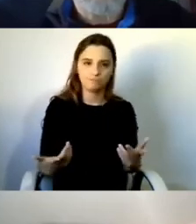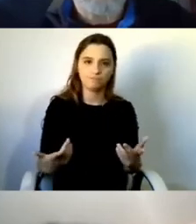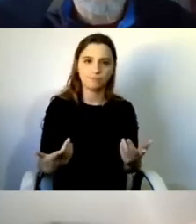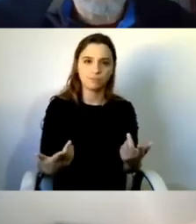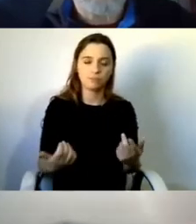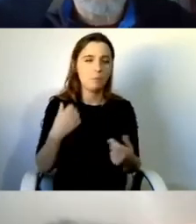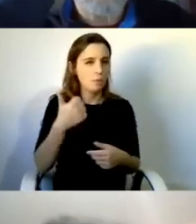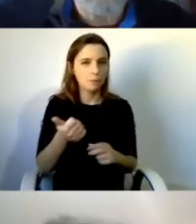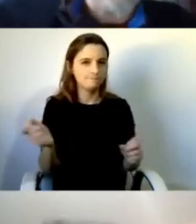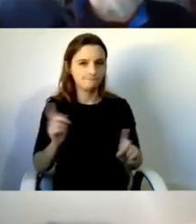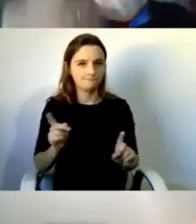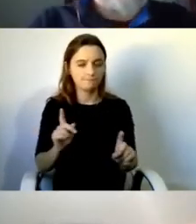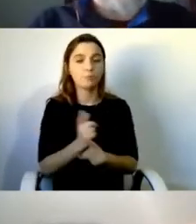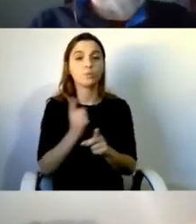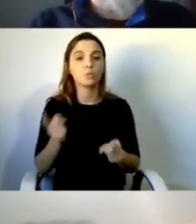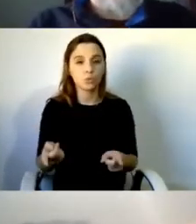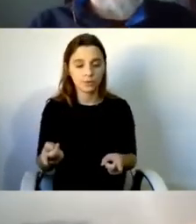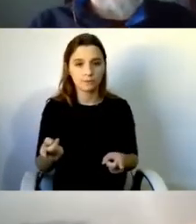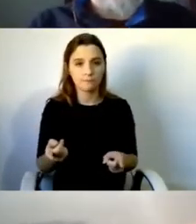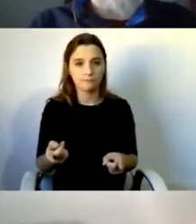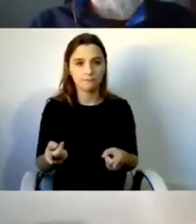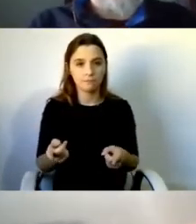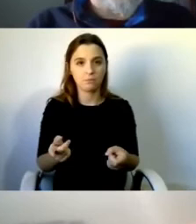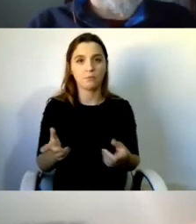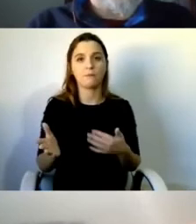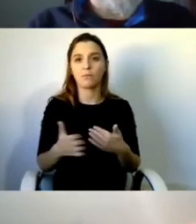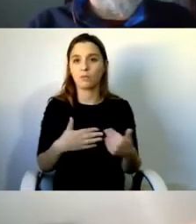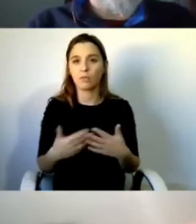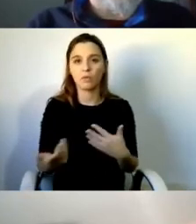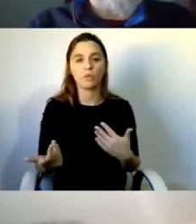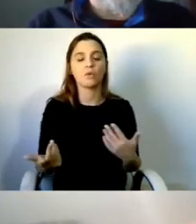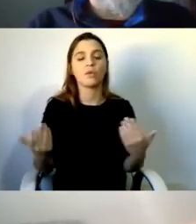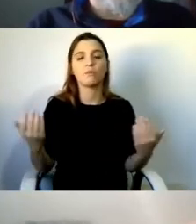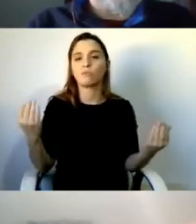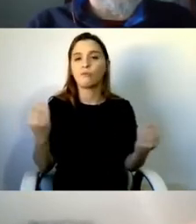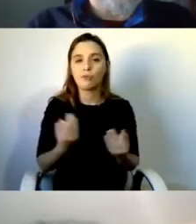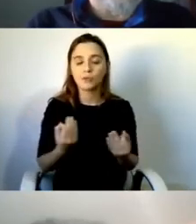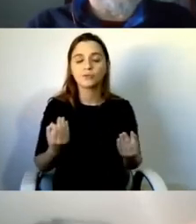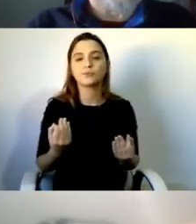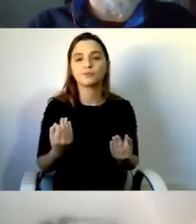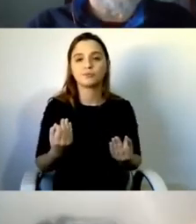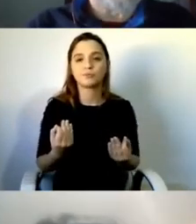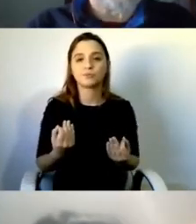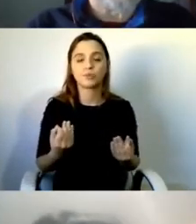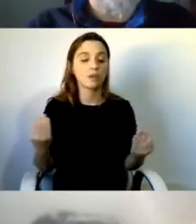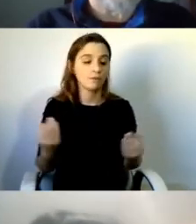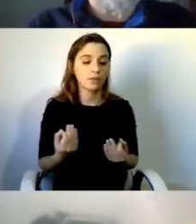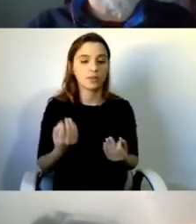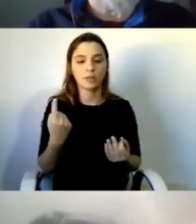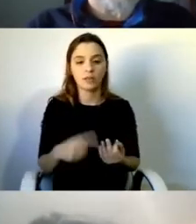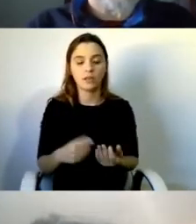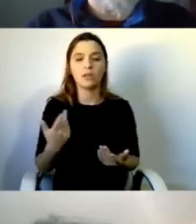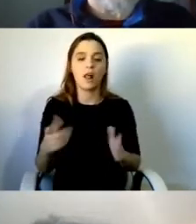Because regardless of the fact that we have National Personal Assistance Act,